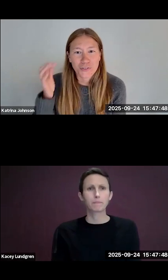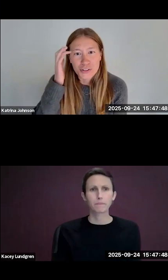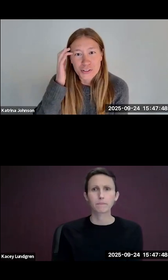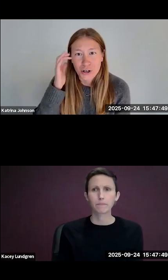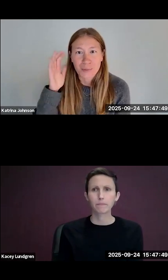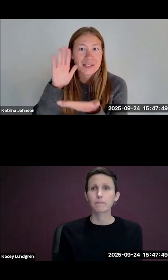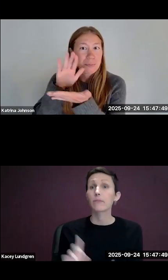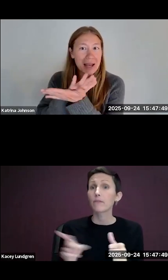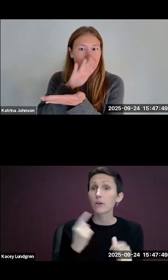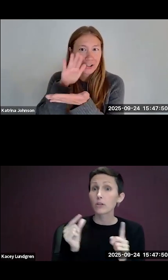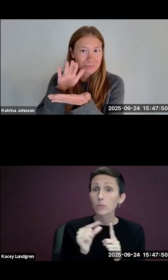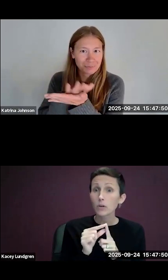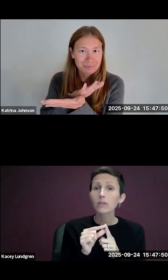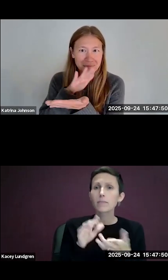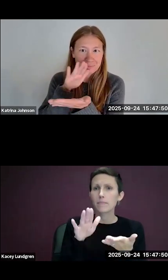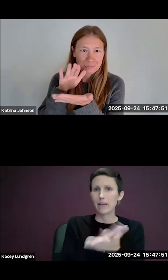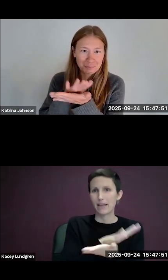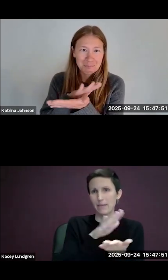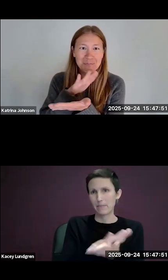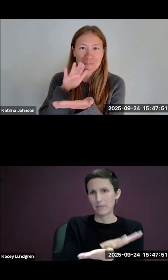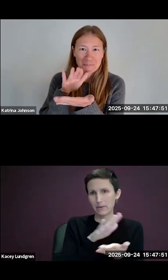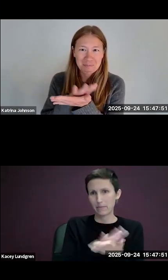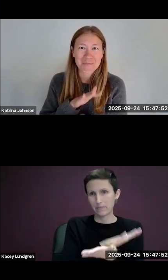So our first term is paper.